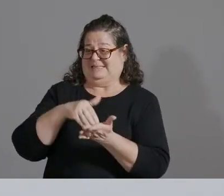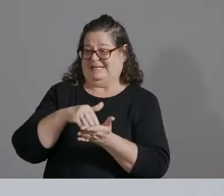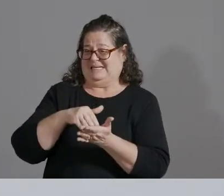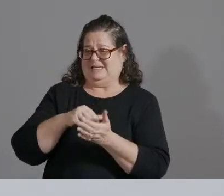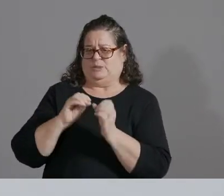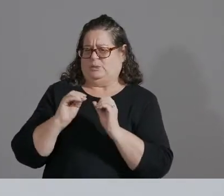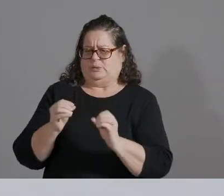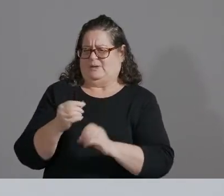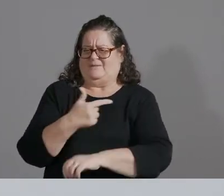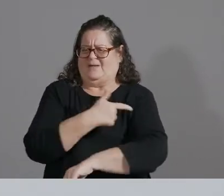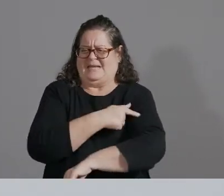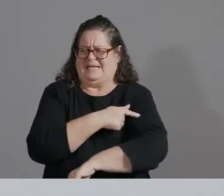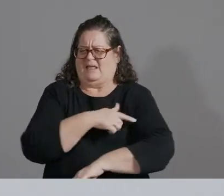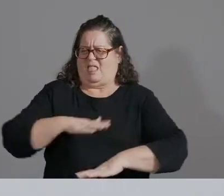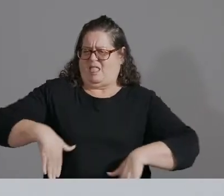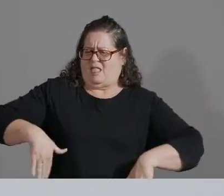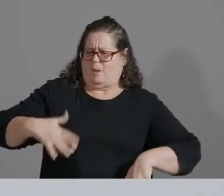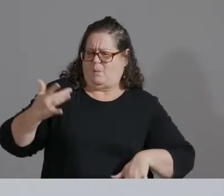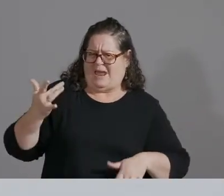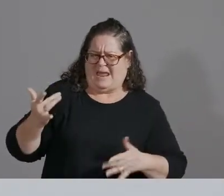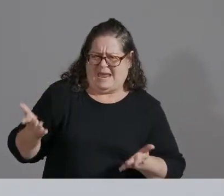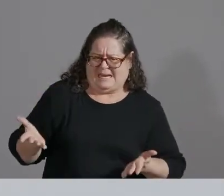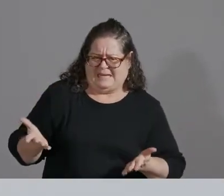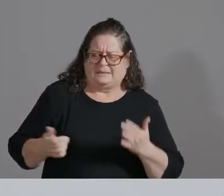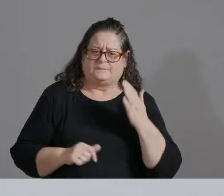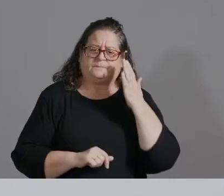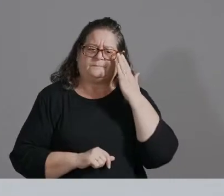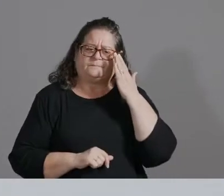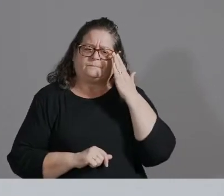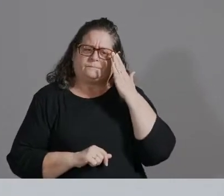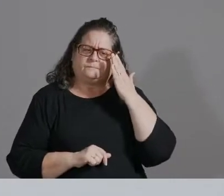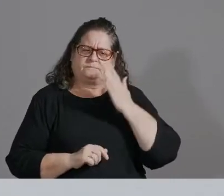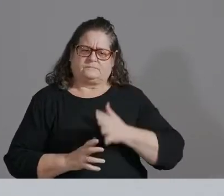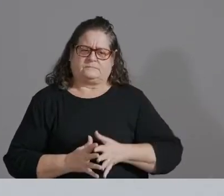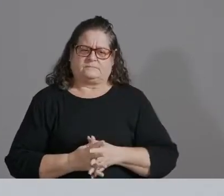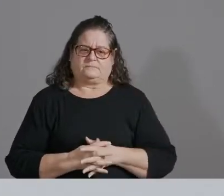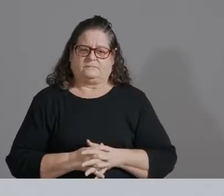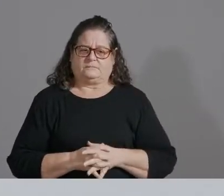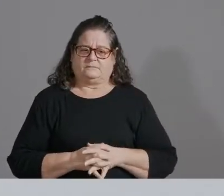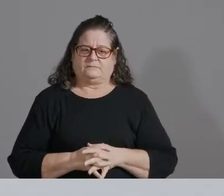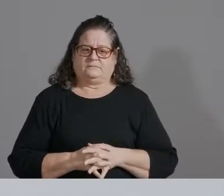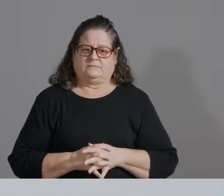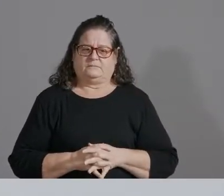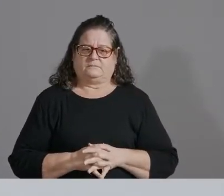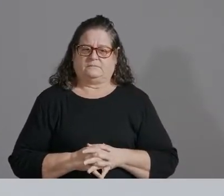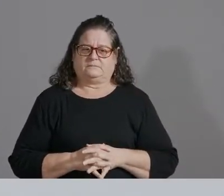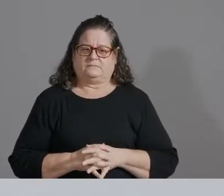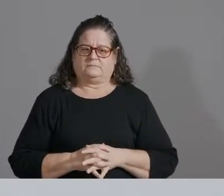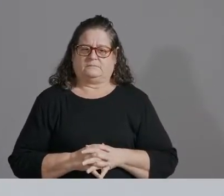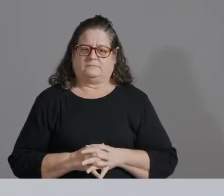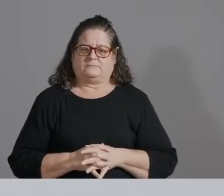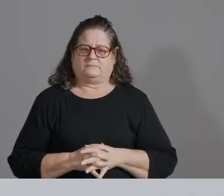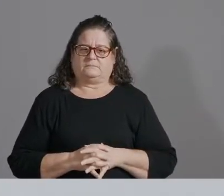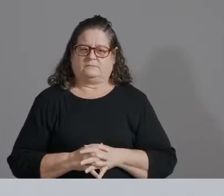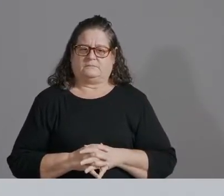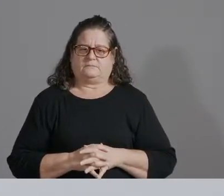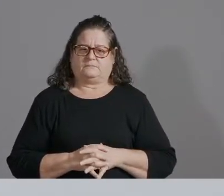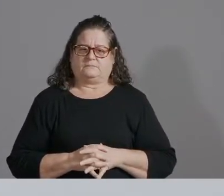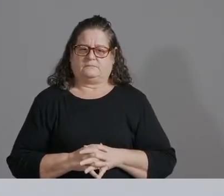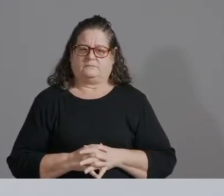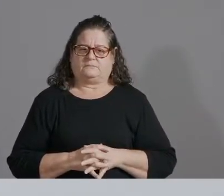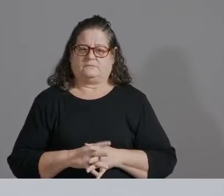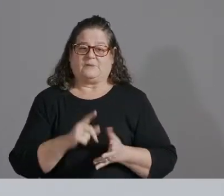so with some of those rehab centers, they wouldn't be the congregate living centers. And so that would be